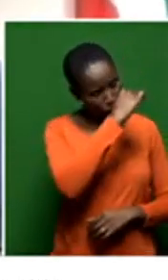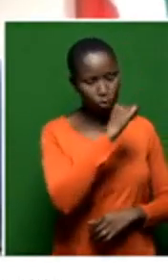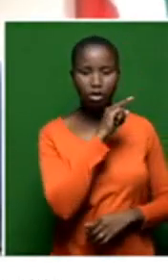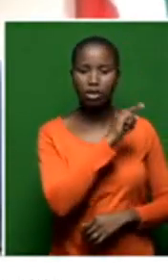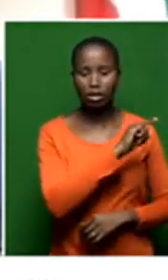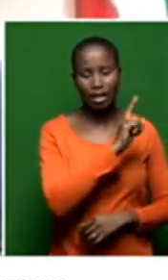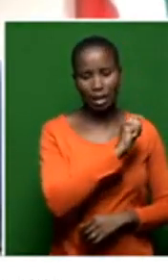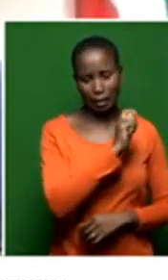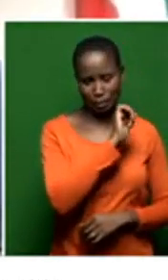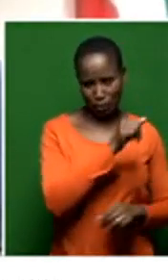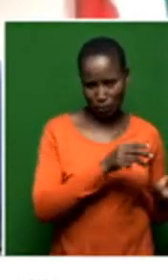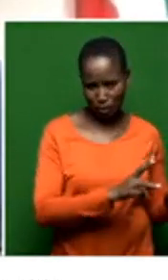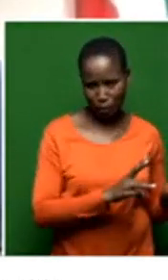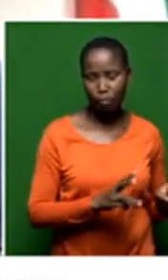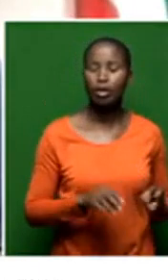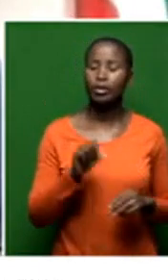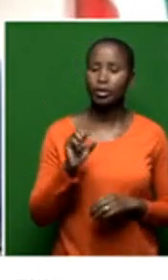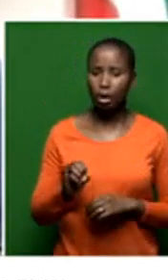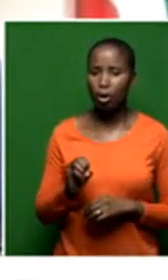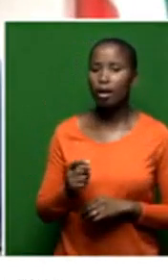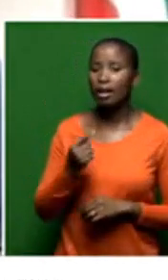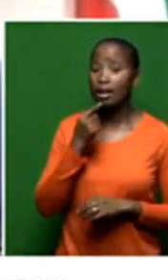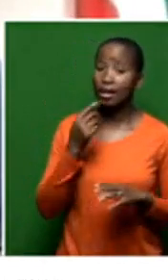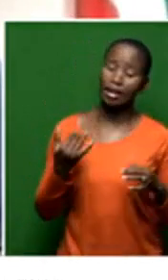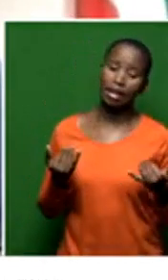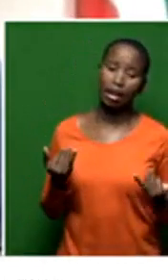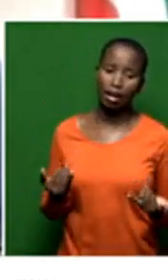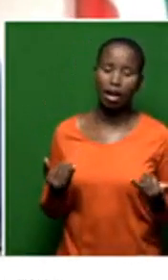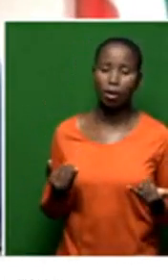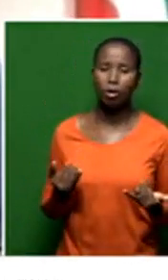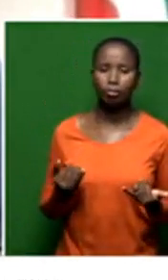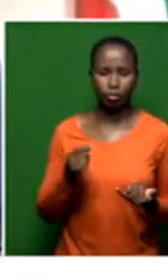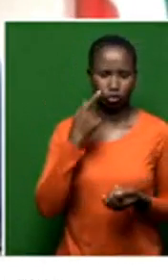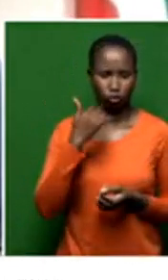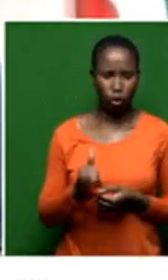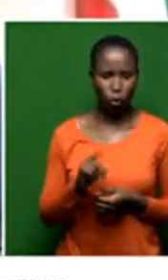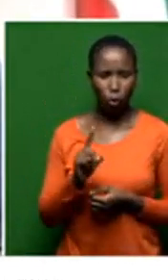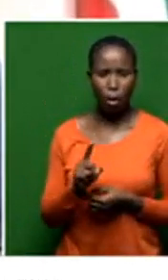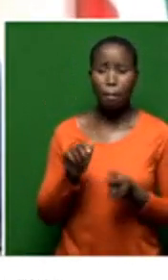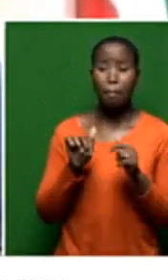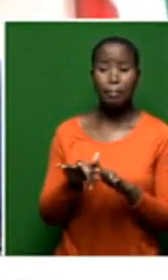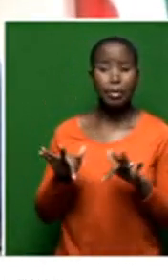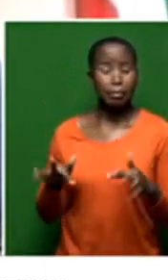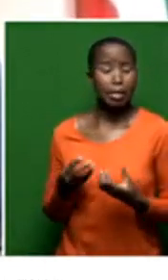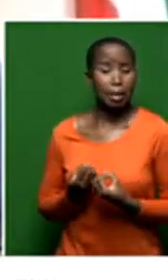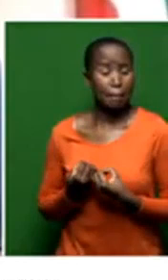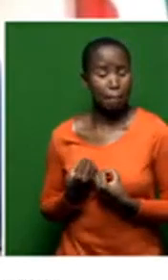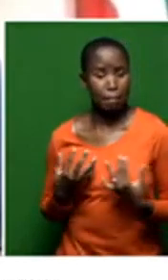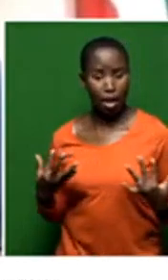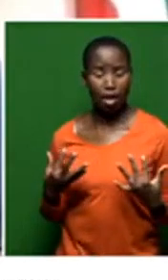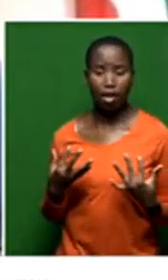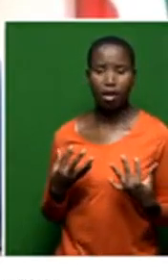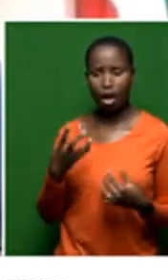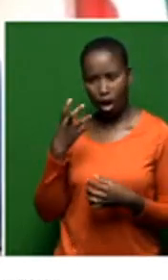an indication that even just on a balance of probabilities, there are many voices,